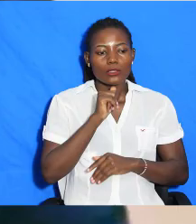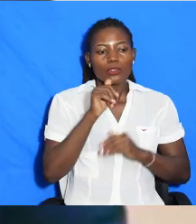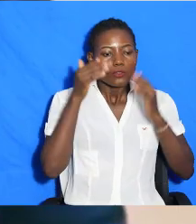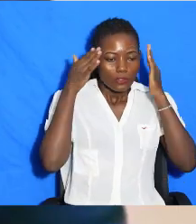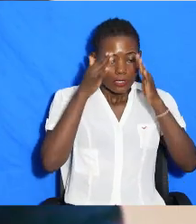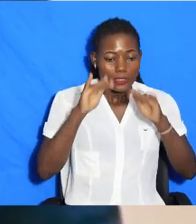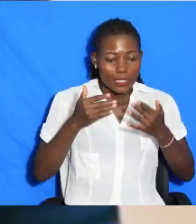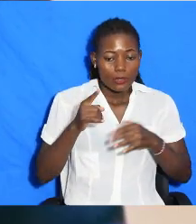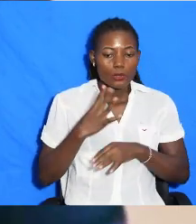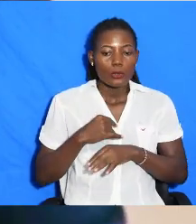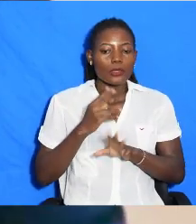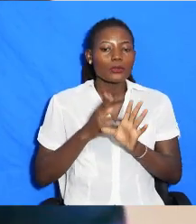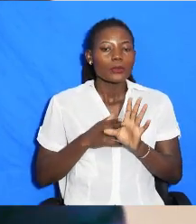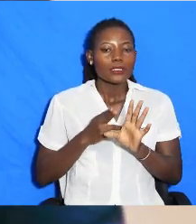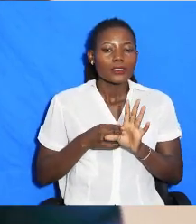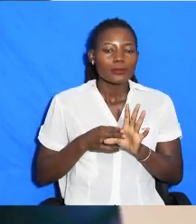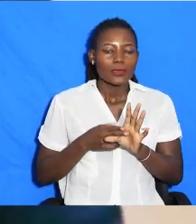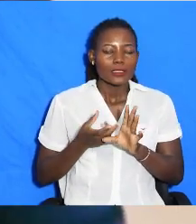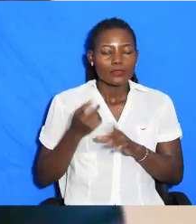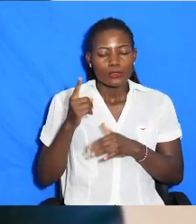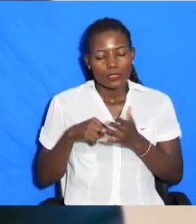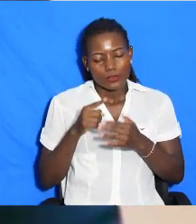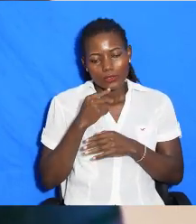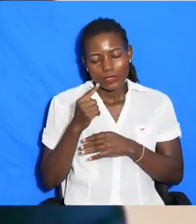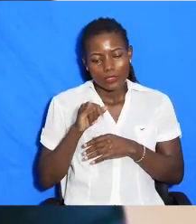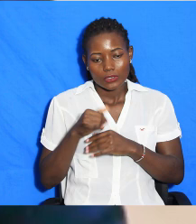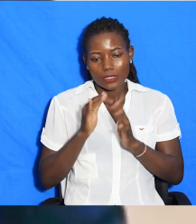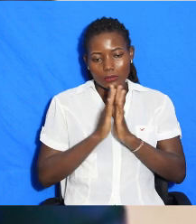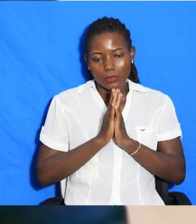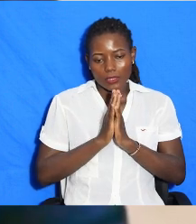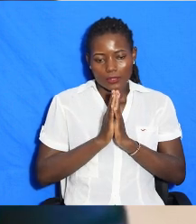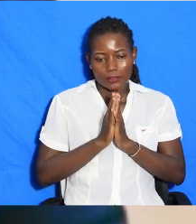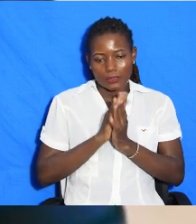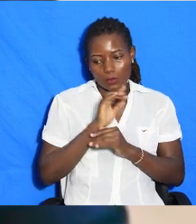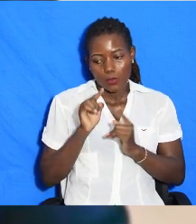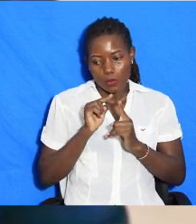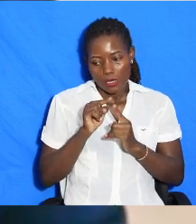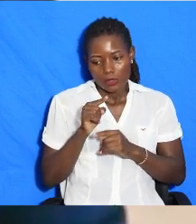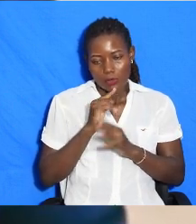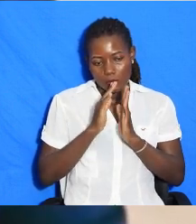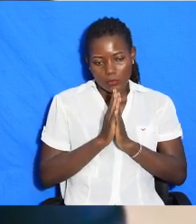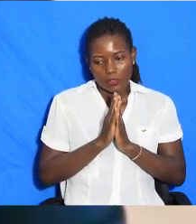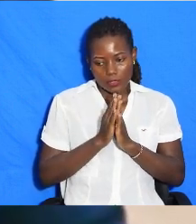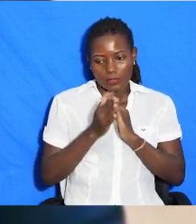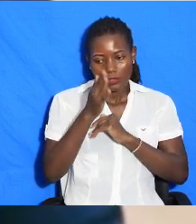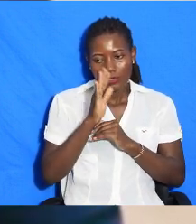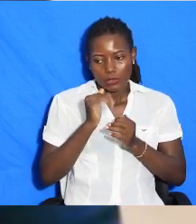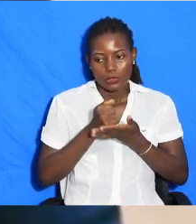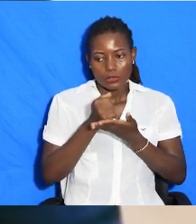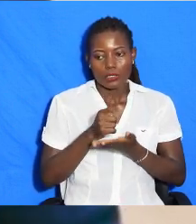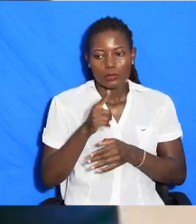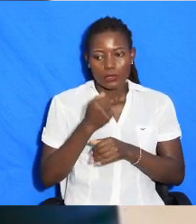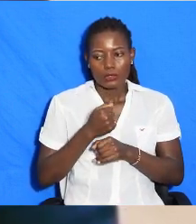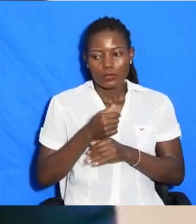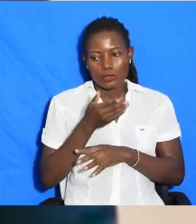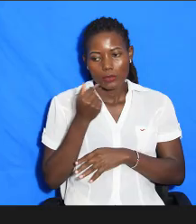how you want to perform. Like whatever you mm, said, you just pray, When you pray mm, to God to help you do your best,